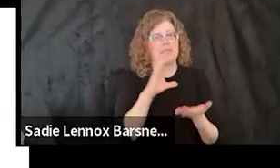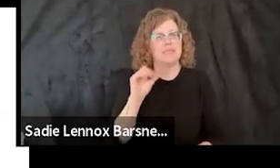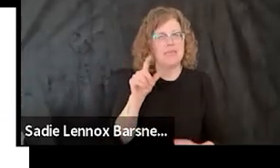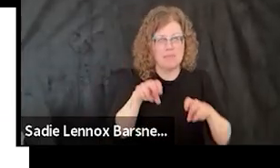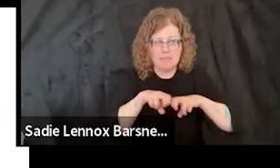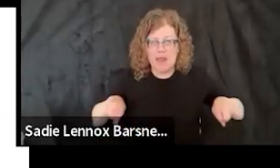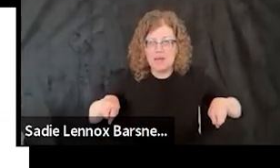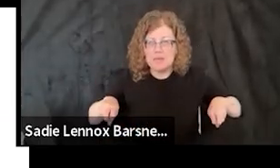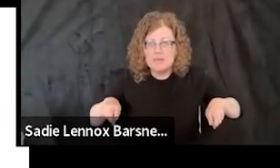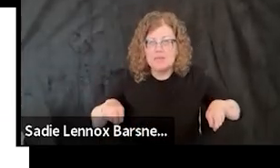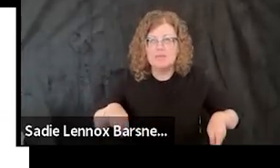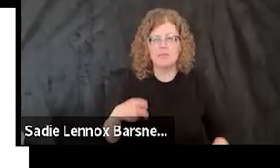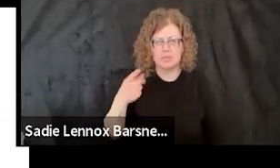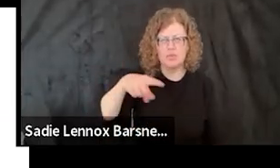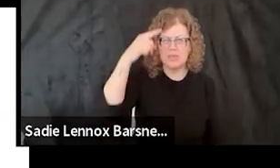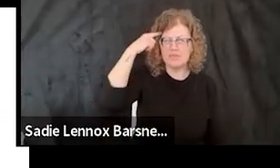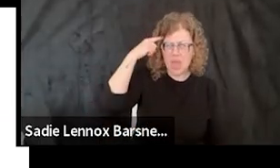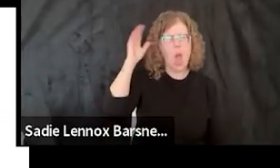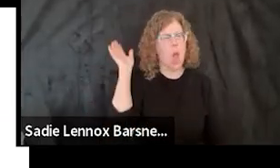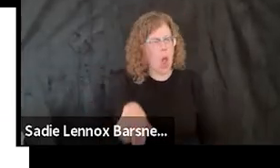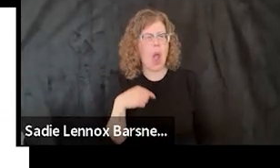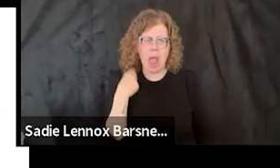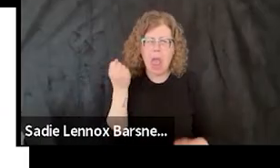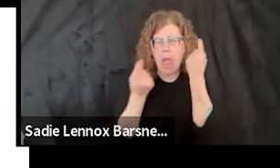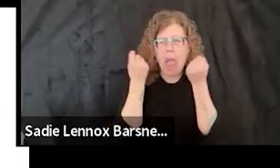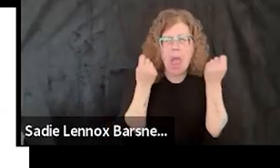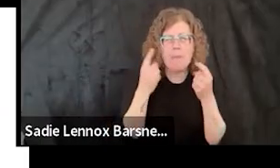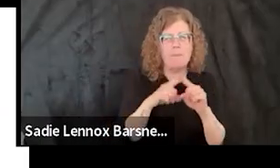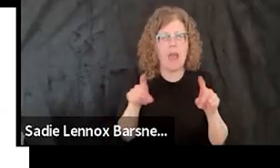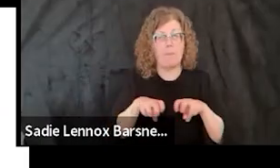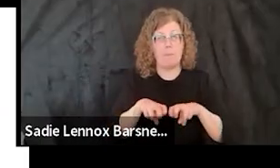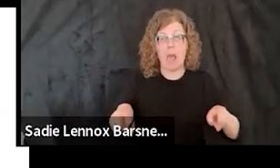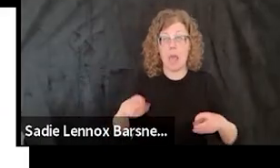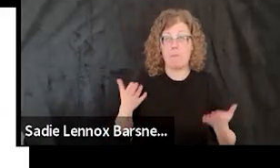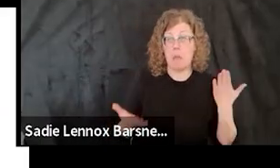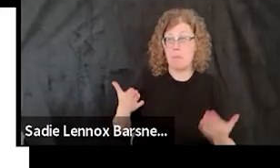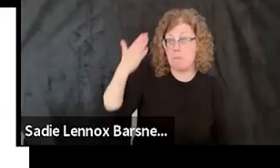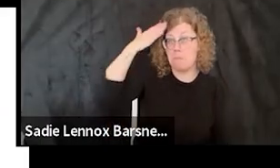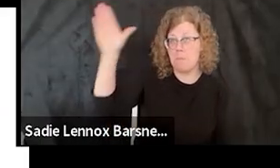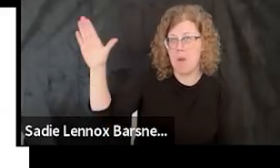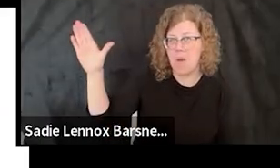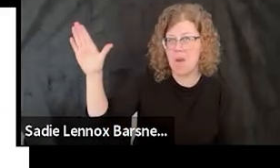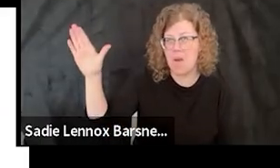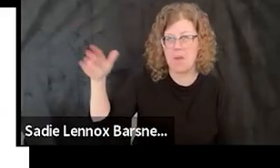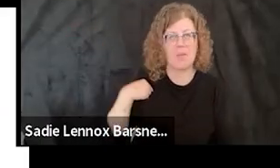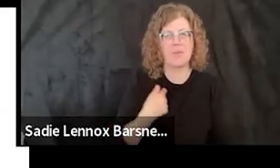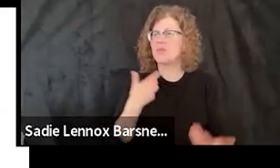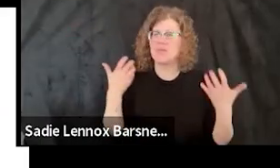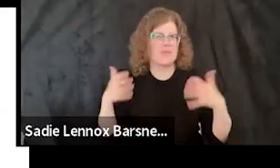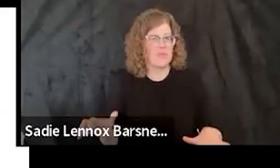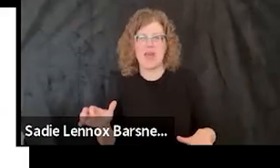can provide rationale and context, it helps fill in the gaps so that assessors don't need to guess or make assumptions.